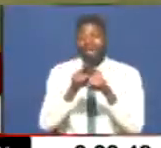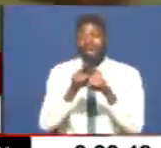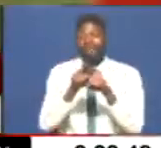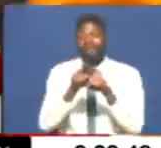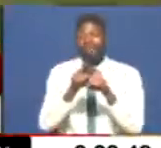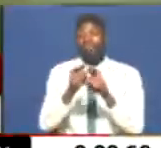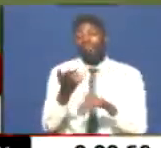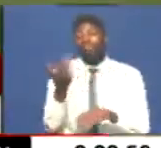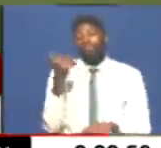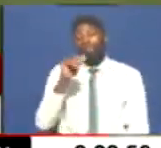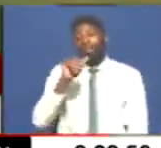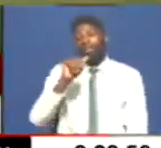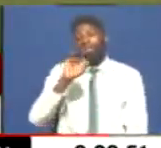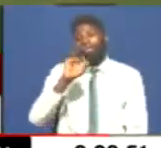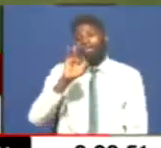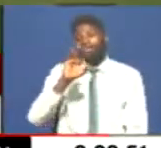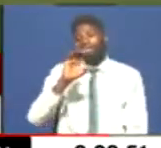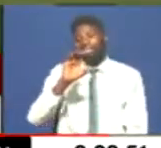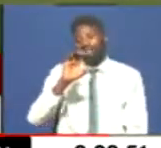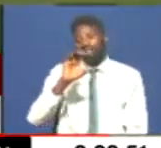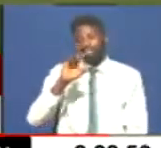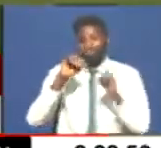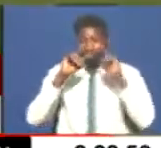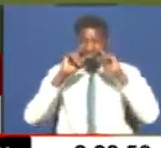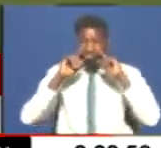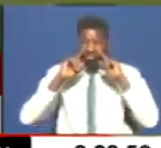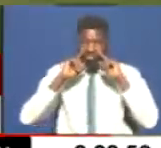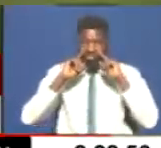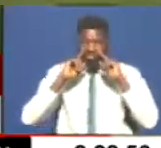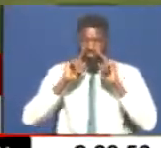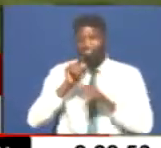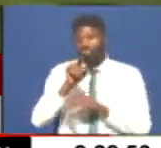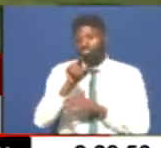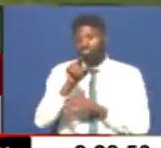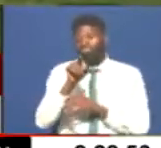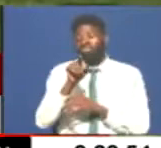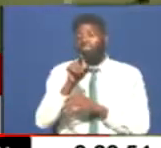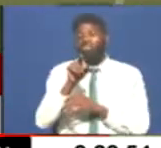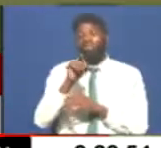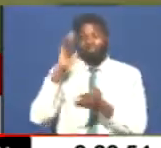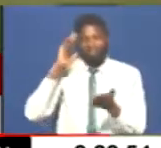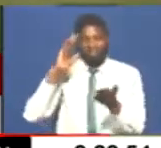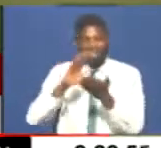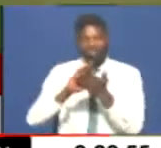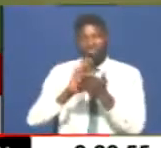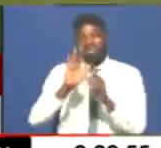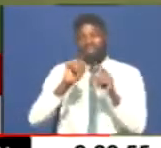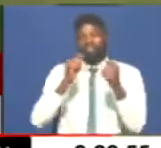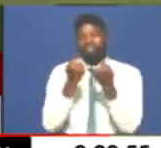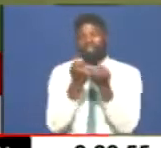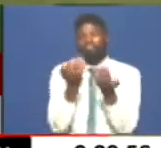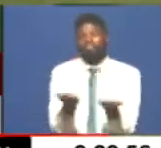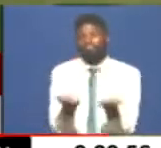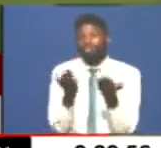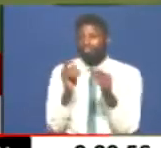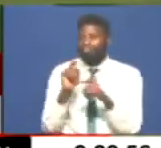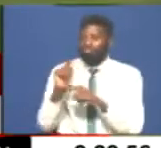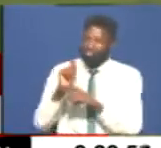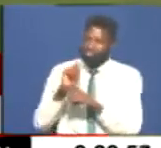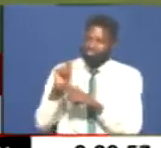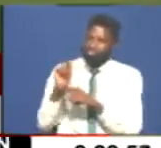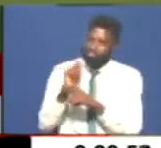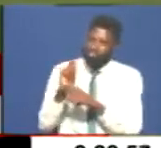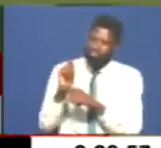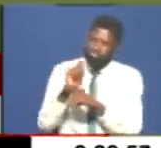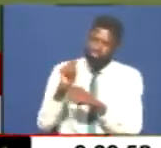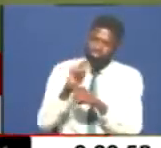Kenyan midfielder, who believes his team is rapidly improving. The tactician has further stated that they have been training well despite the